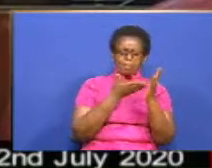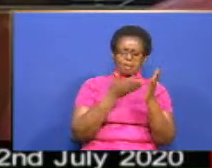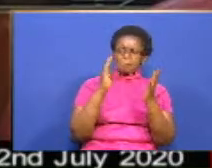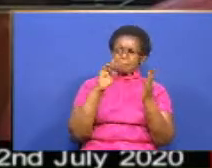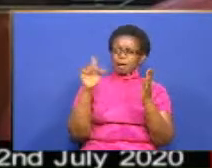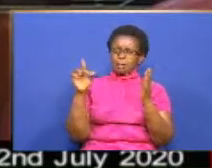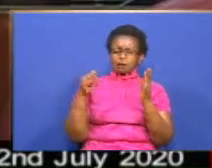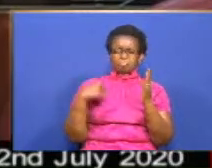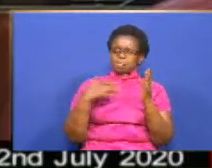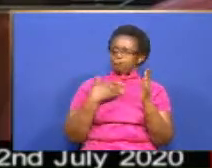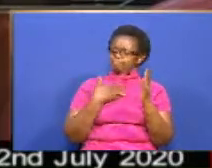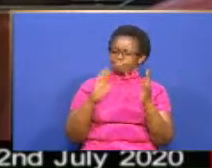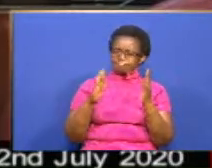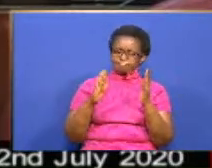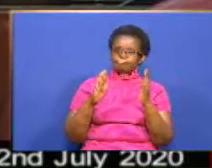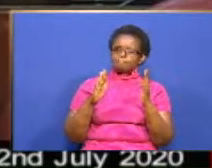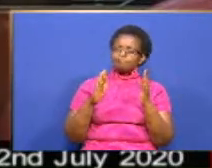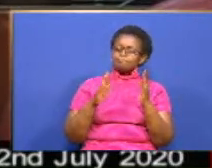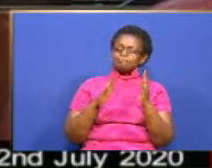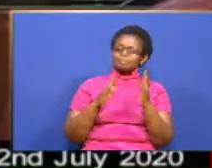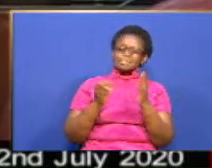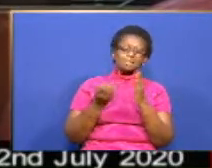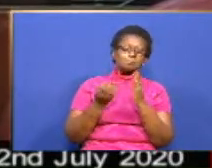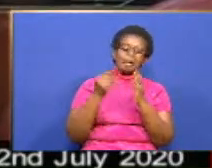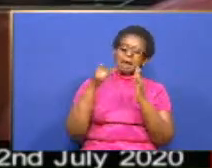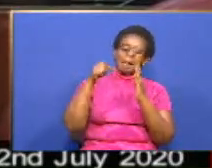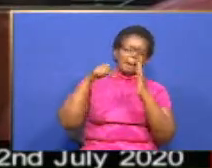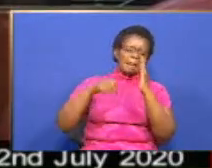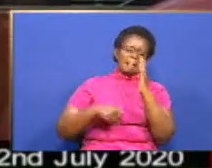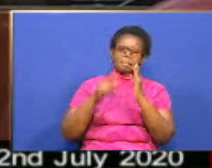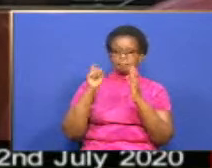to have to go through all that. But